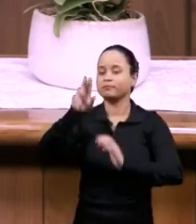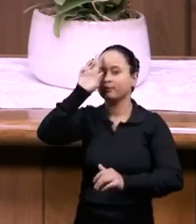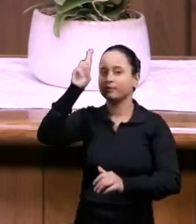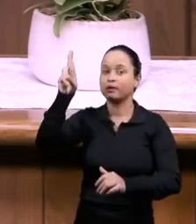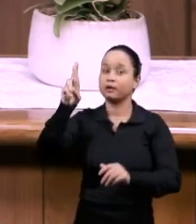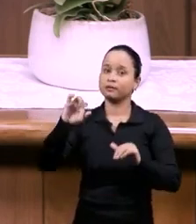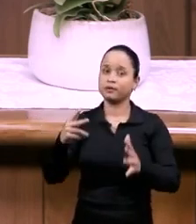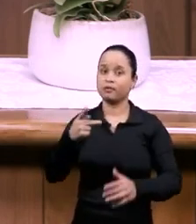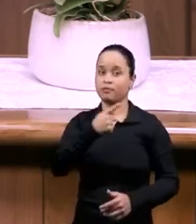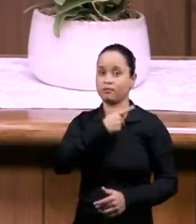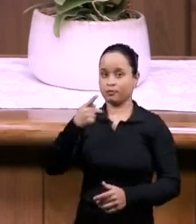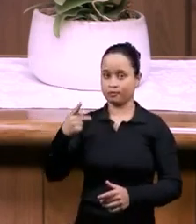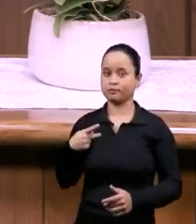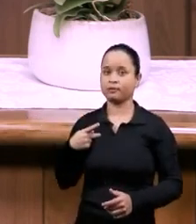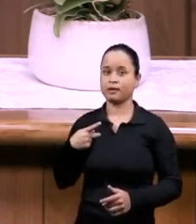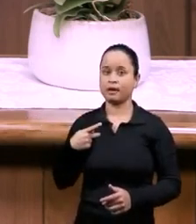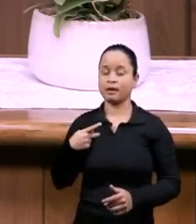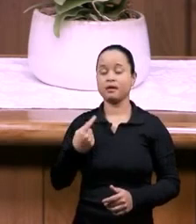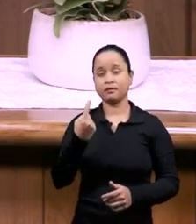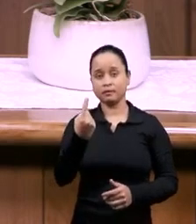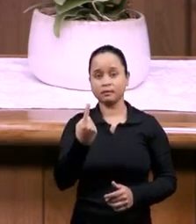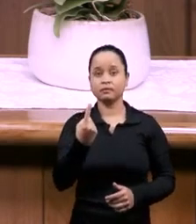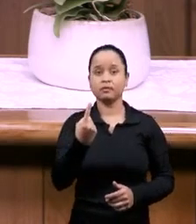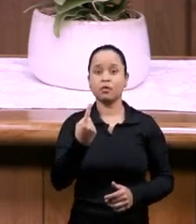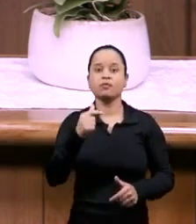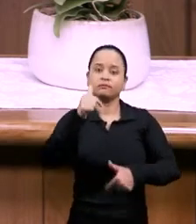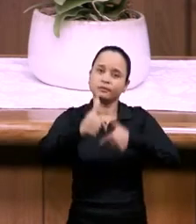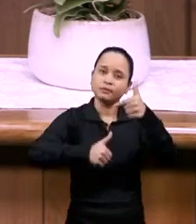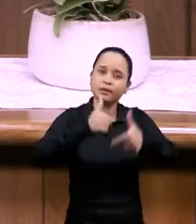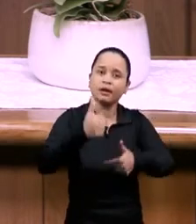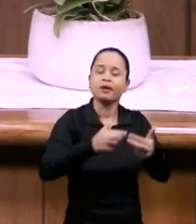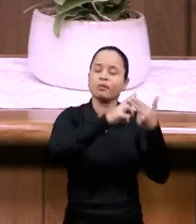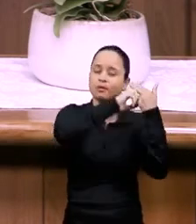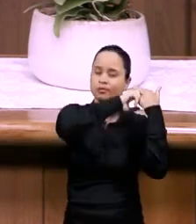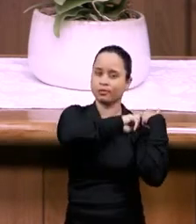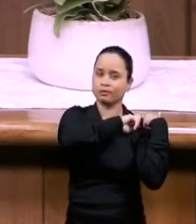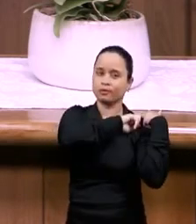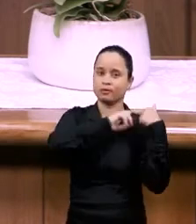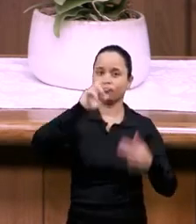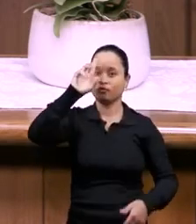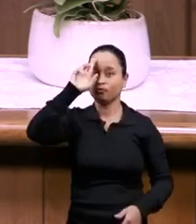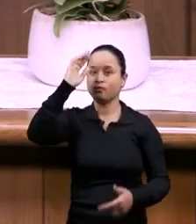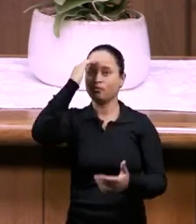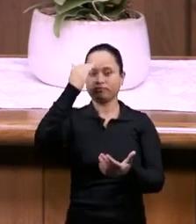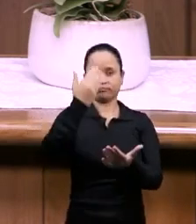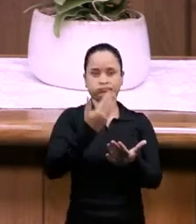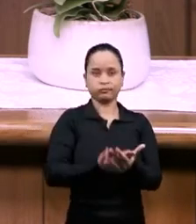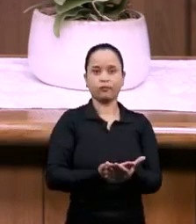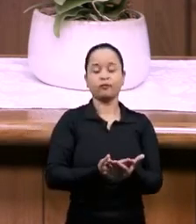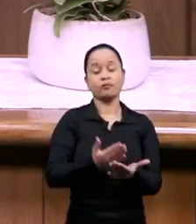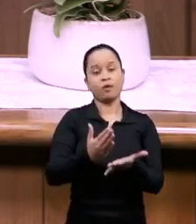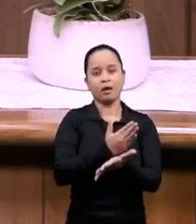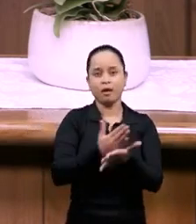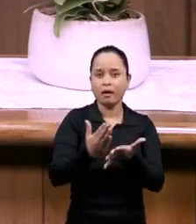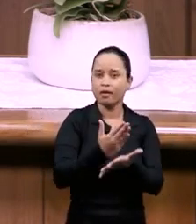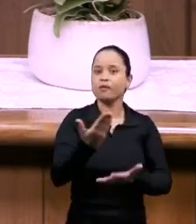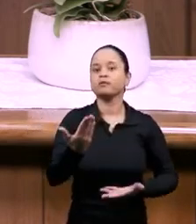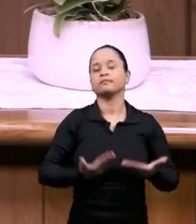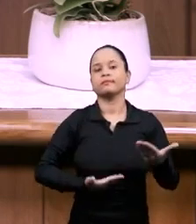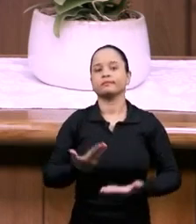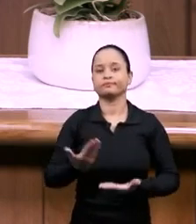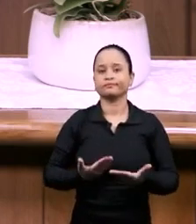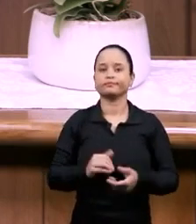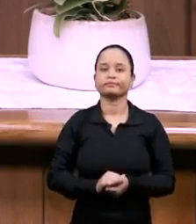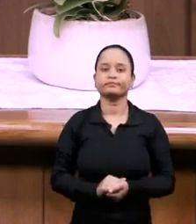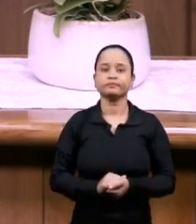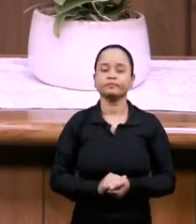ministry is one of these services that the Lord has trusted to us. Praise be the name of the Lord. Very well. Now we